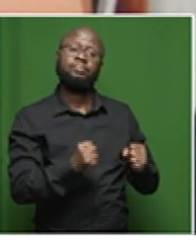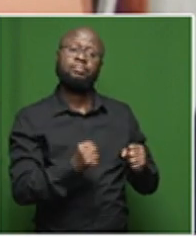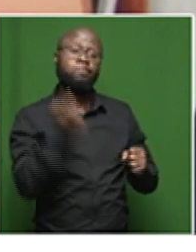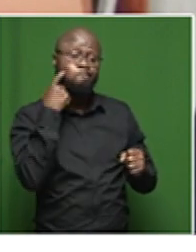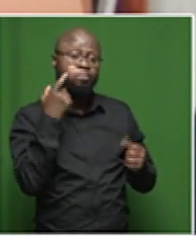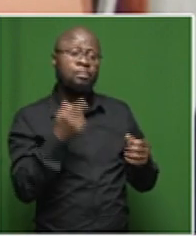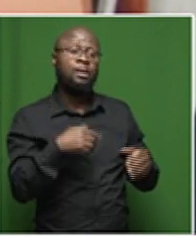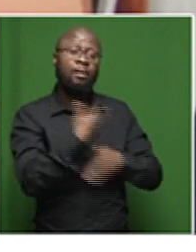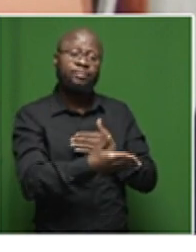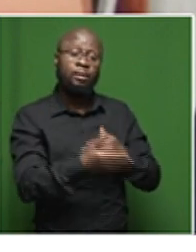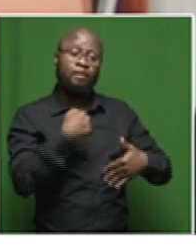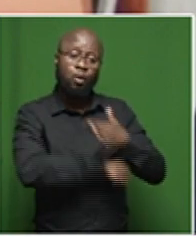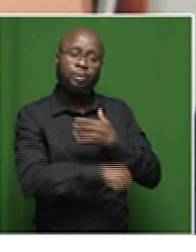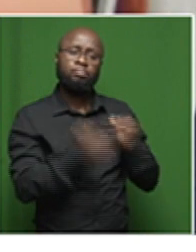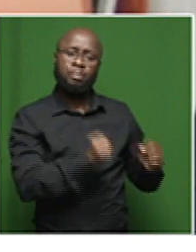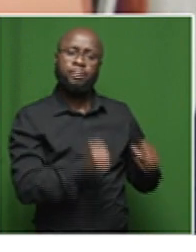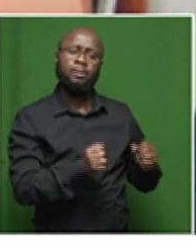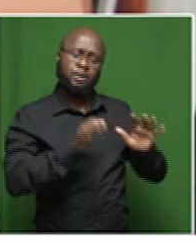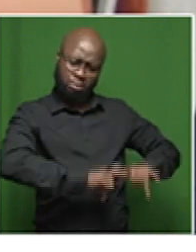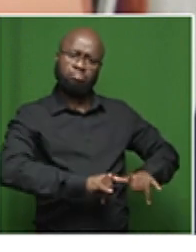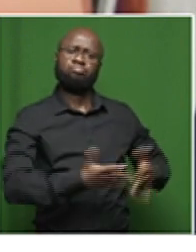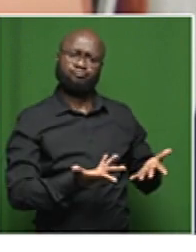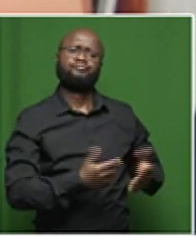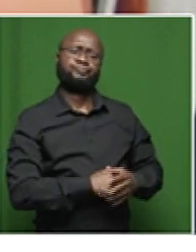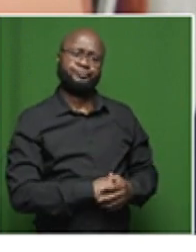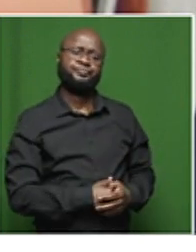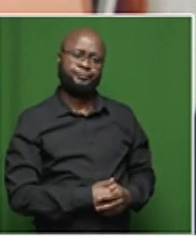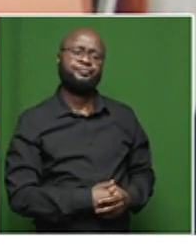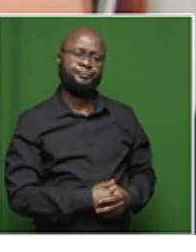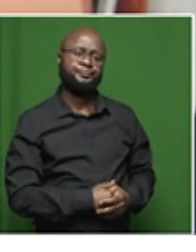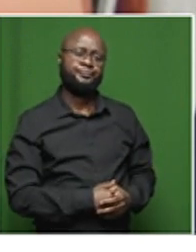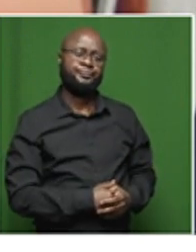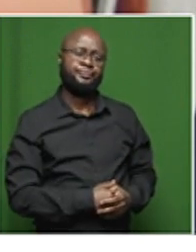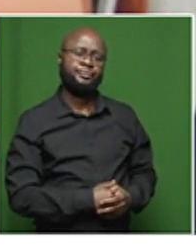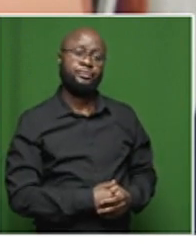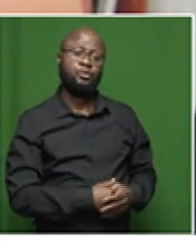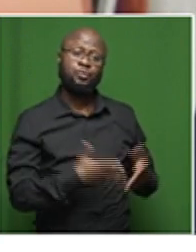then sometimes it starts in pregnancy and then it continues after delivery of the baby. So that is